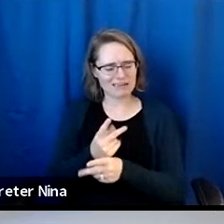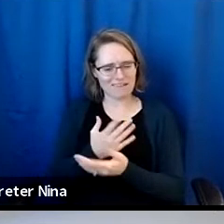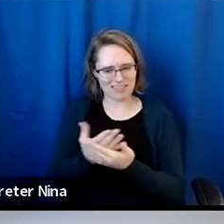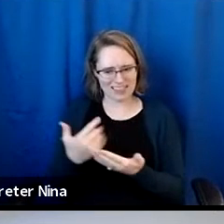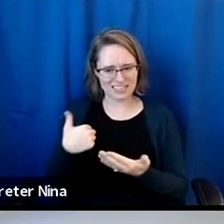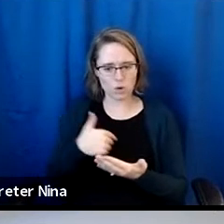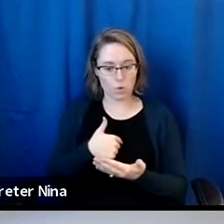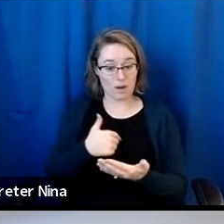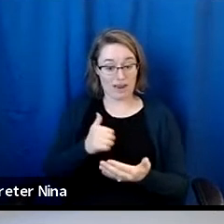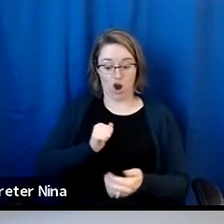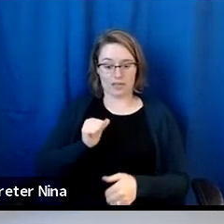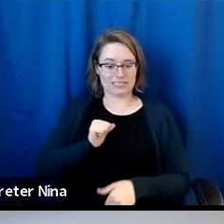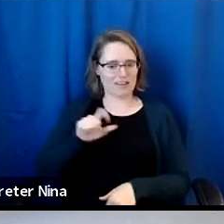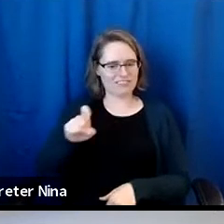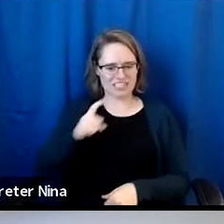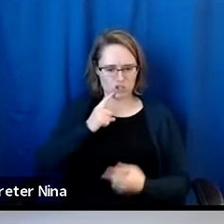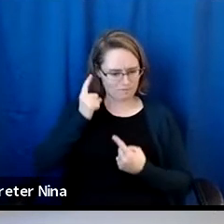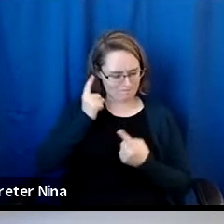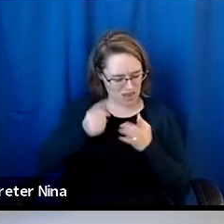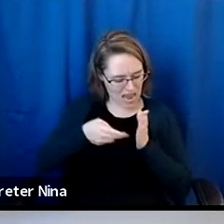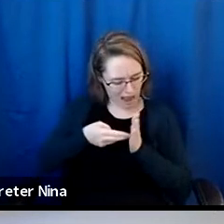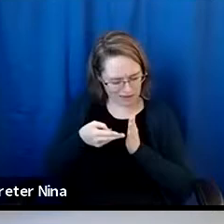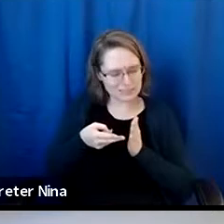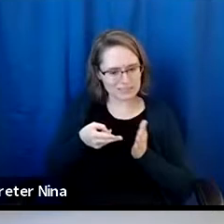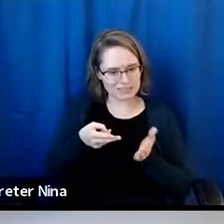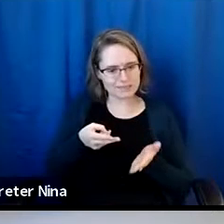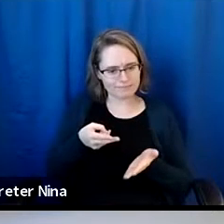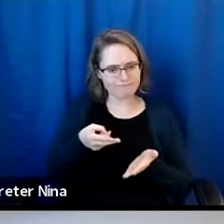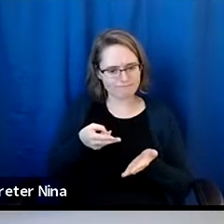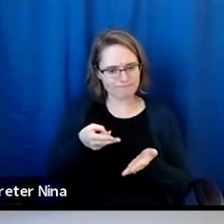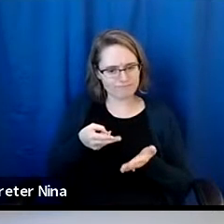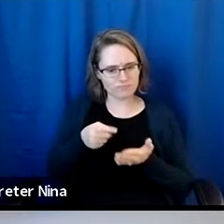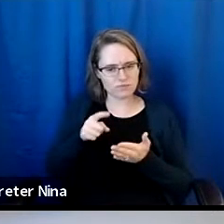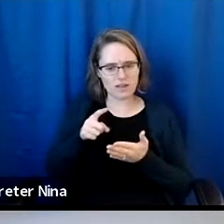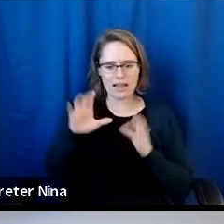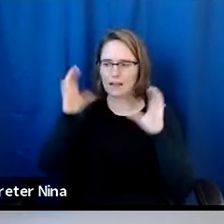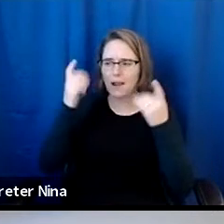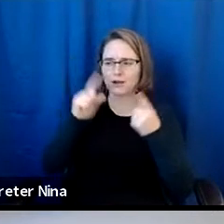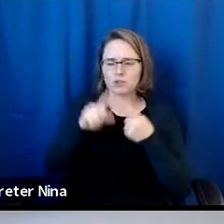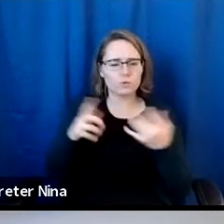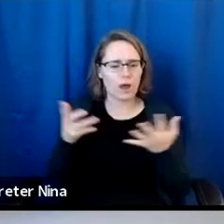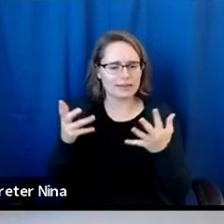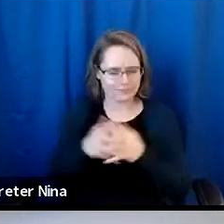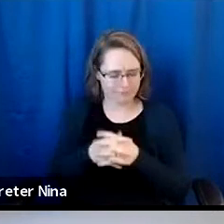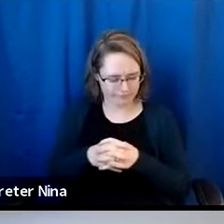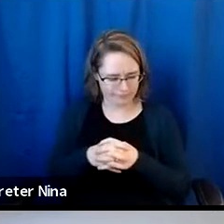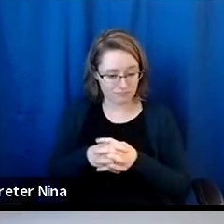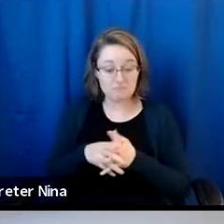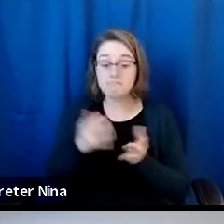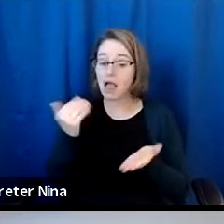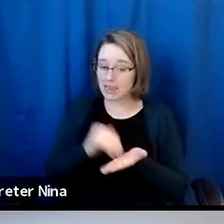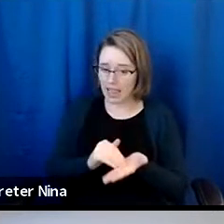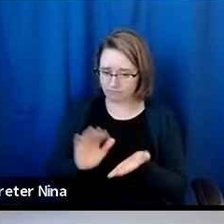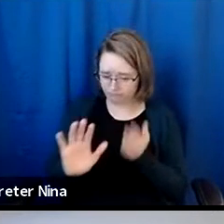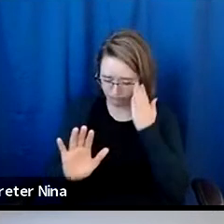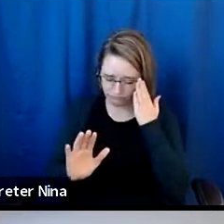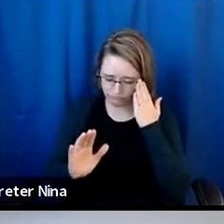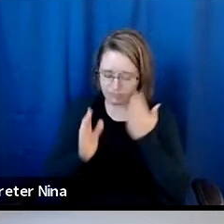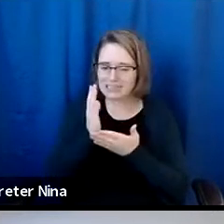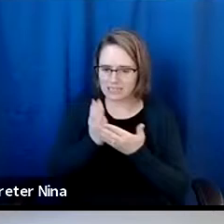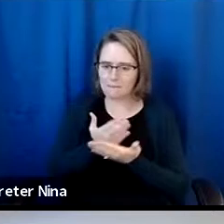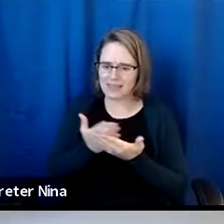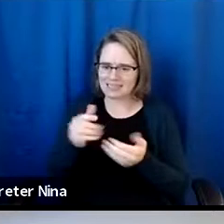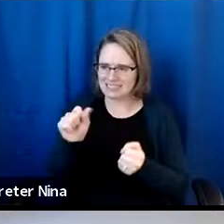for ourselves, to really be honest with. What are we really comparing ourselves to? Now, don't get me wrong. There are things that we absolutely need